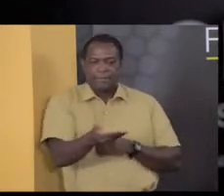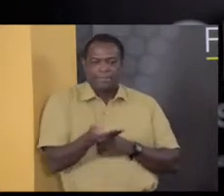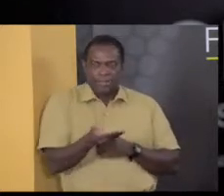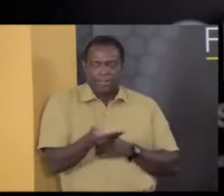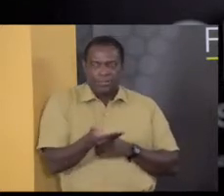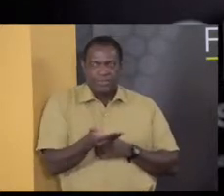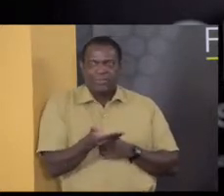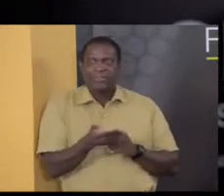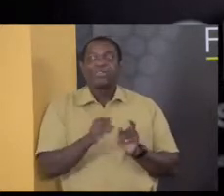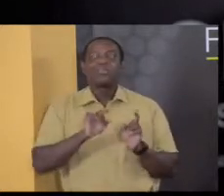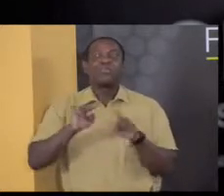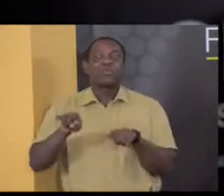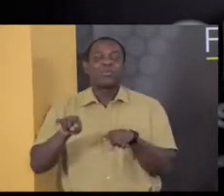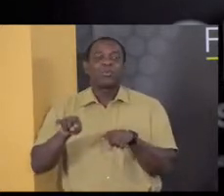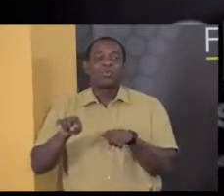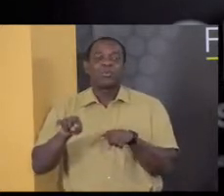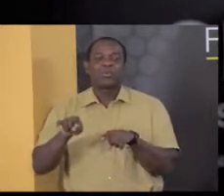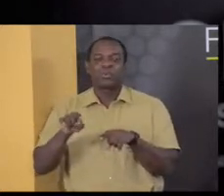Malaysia